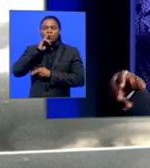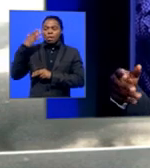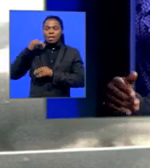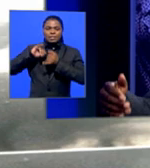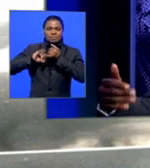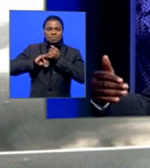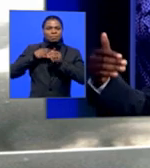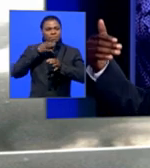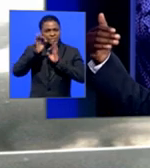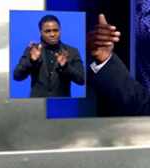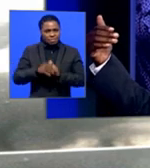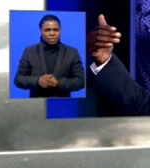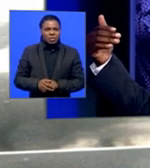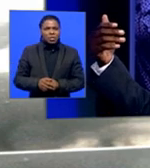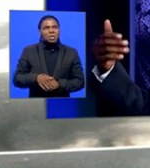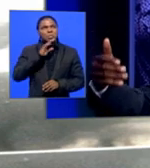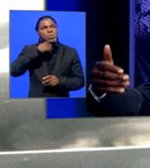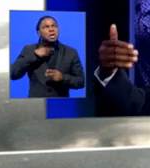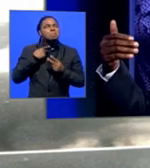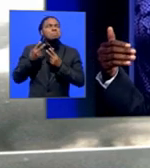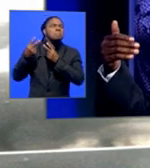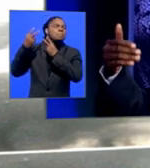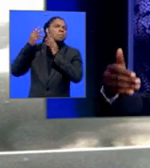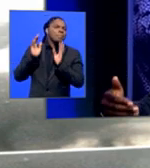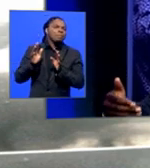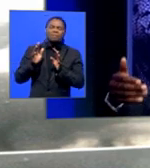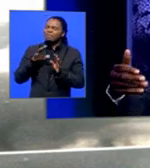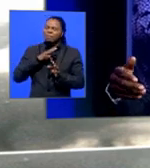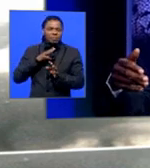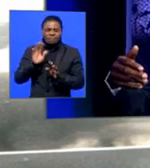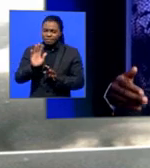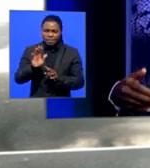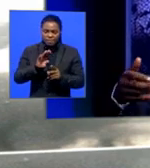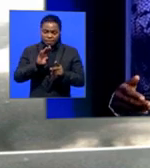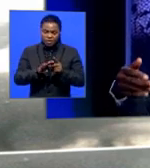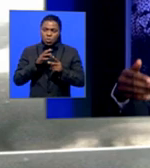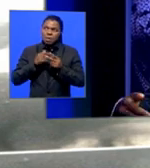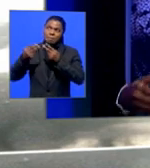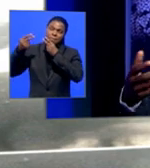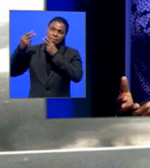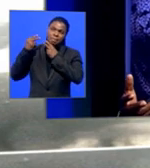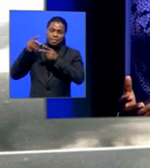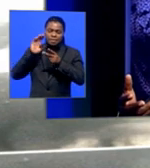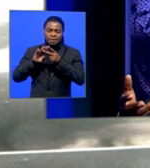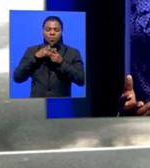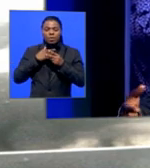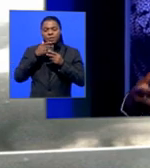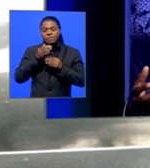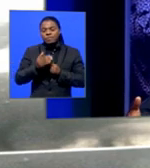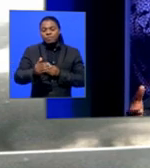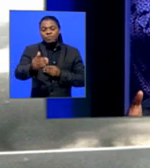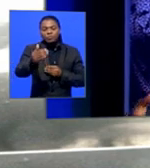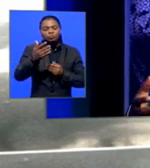That heritage is not just about us going back, but it's us going back, but in order to educate the current and future generation,